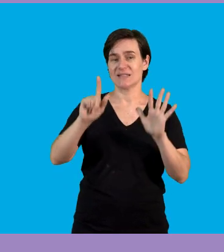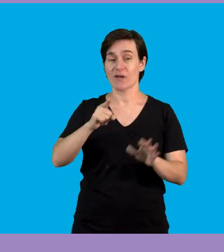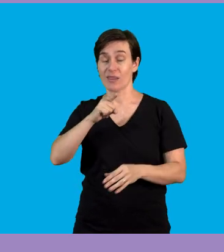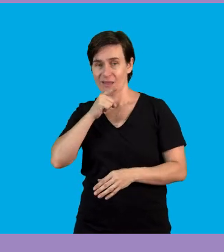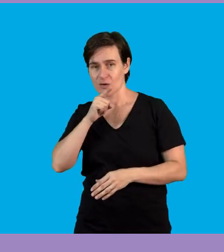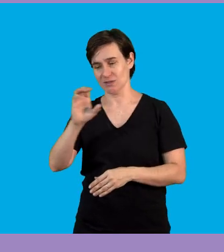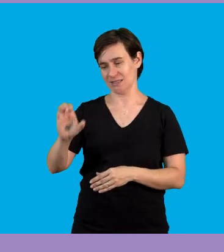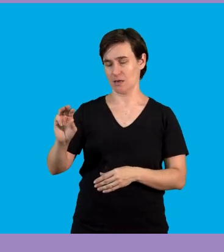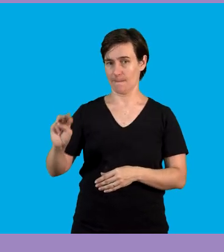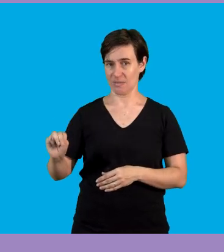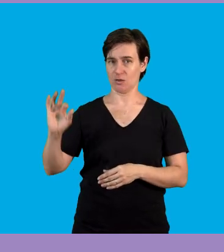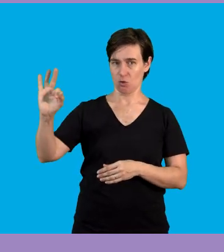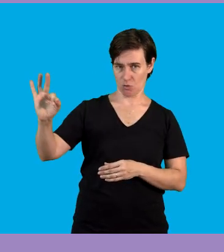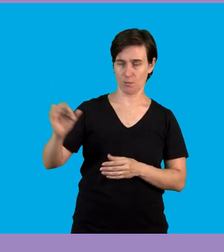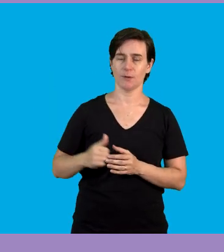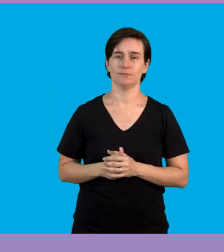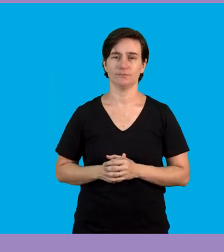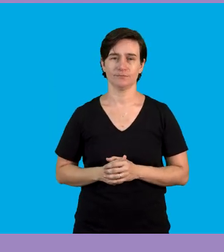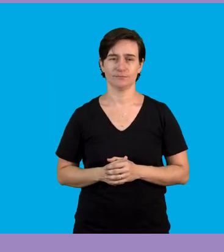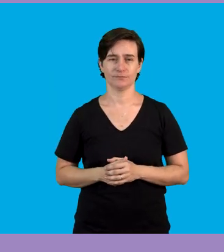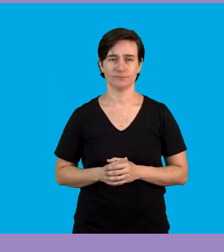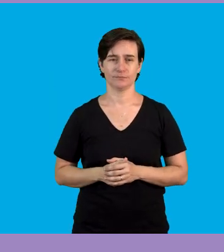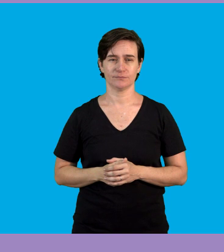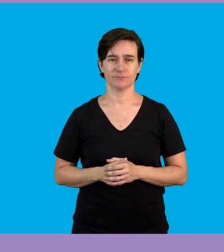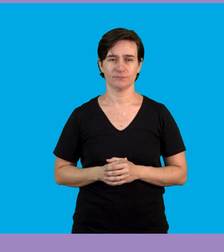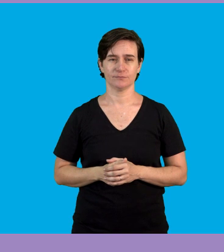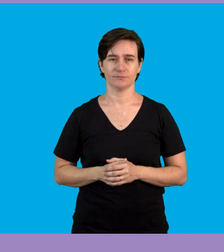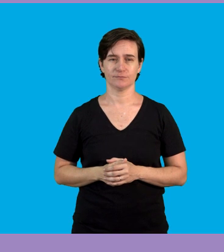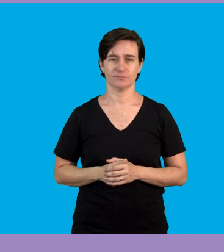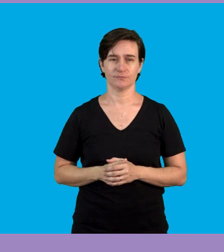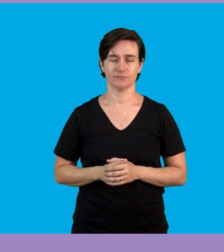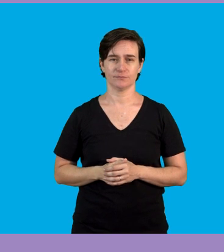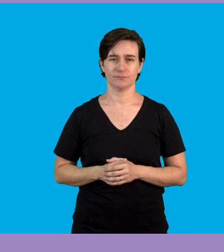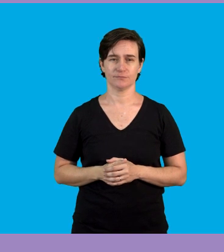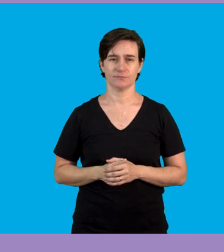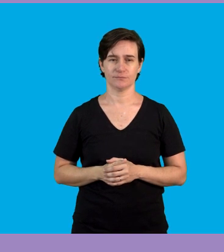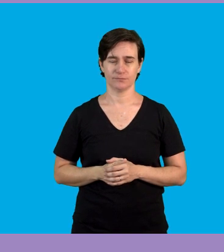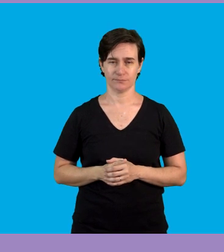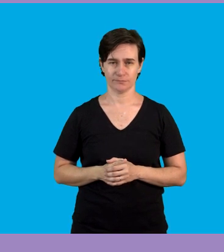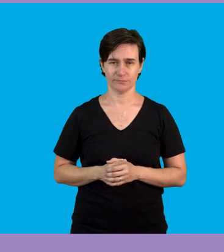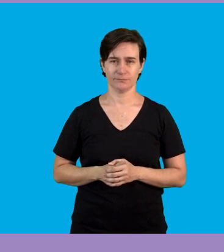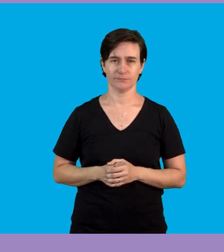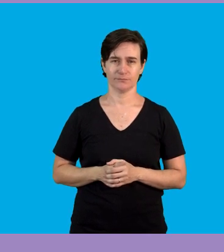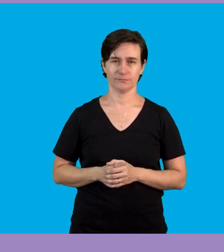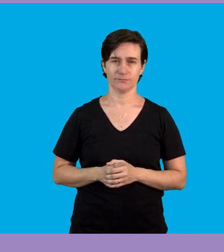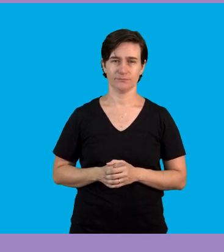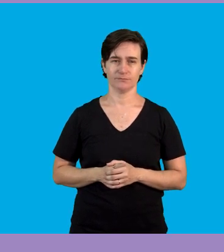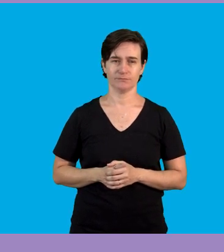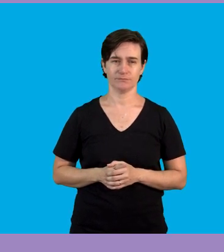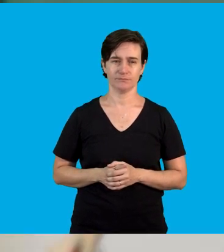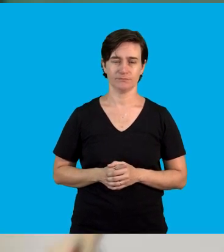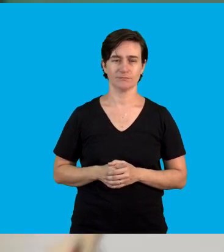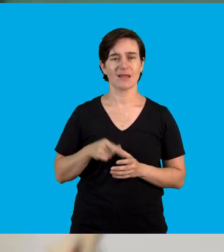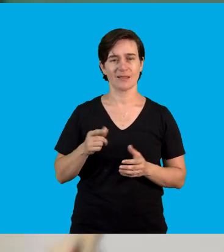7,000 centimeters cubed. So that is going to be equals to 7,000 centimeters cubed, and that